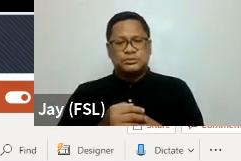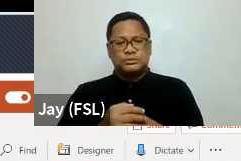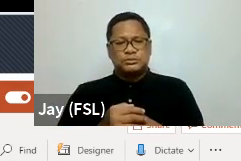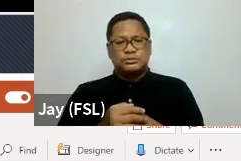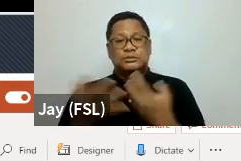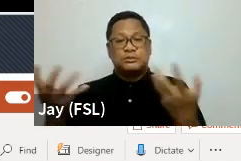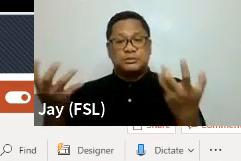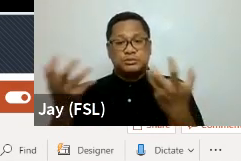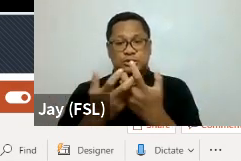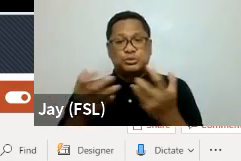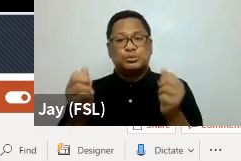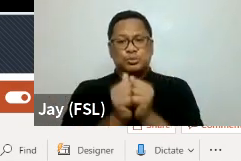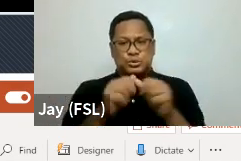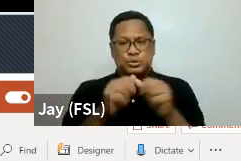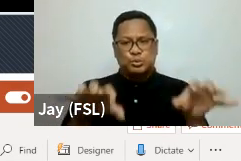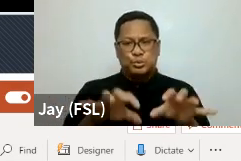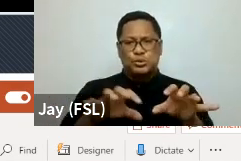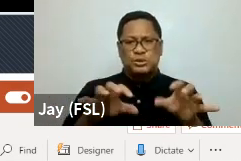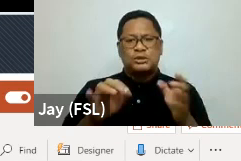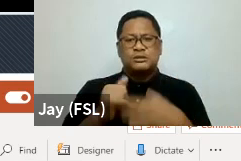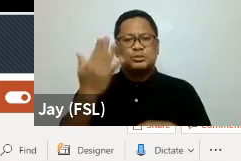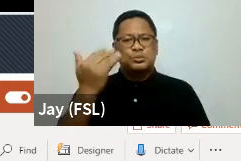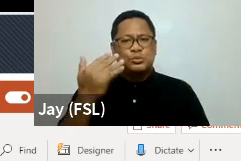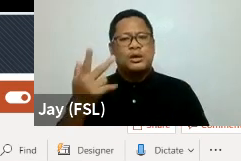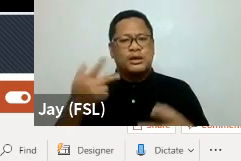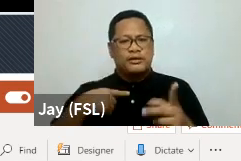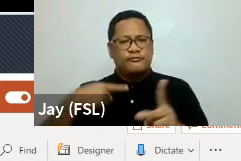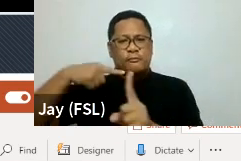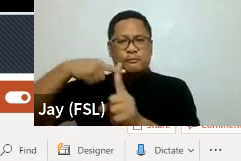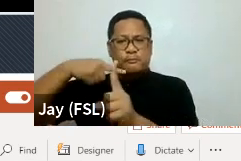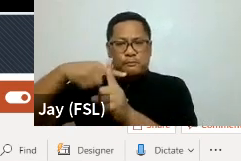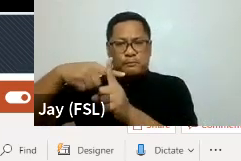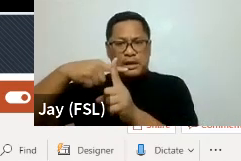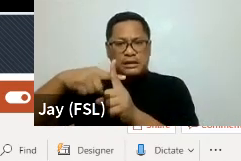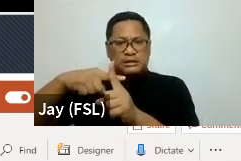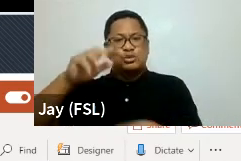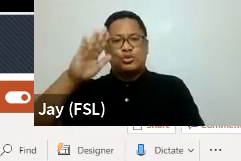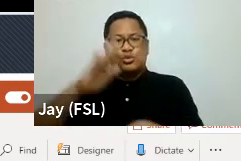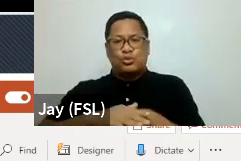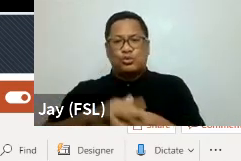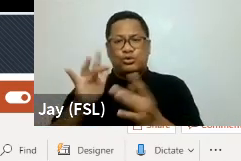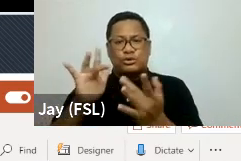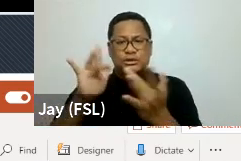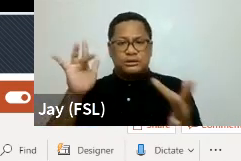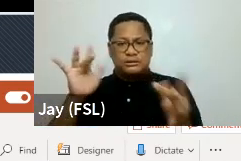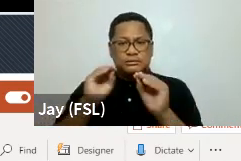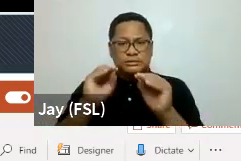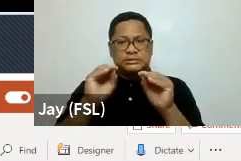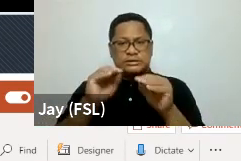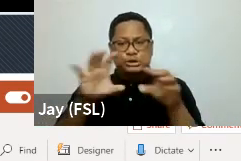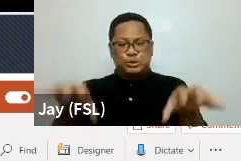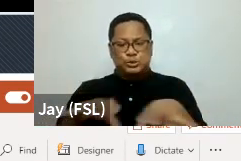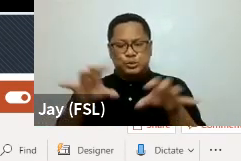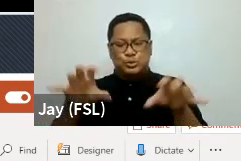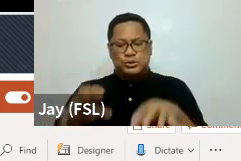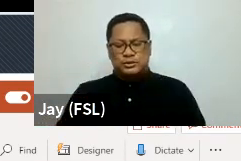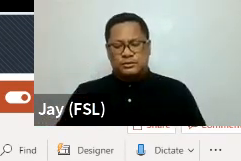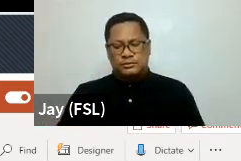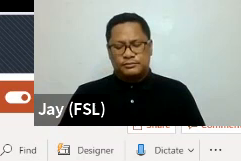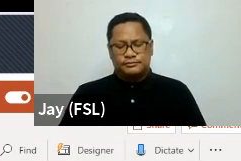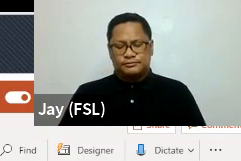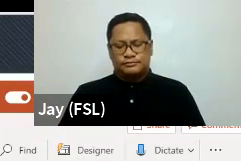with a job. So kaya meron dito plus online teaching job. plus online teaching job.